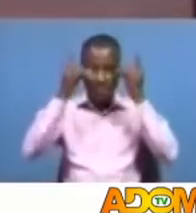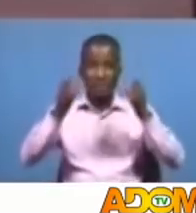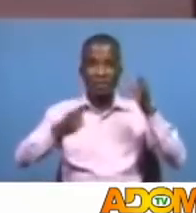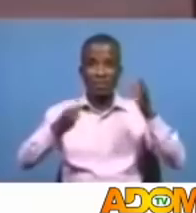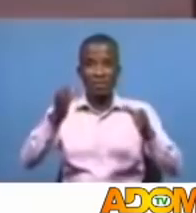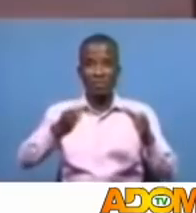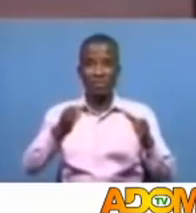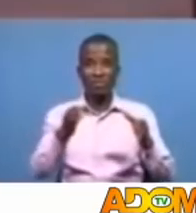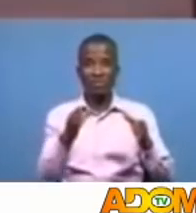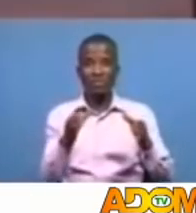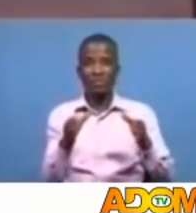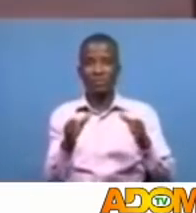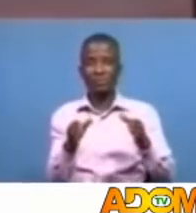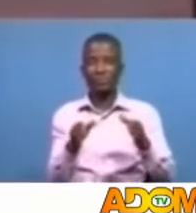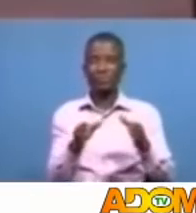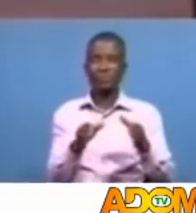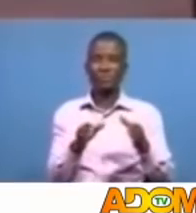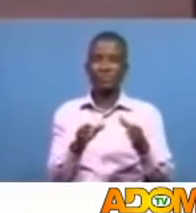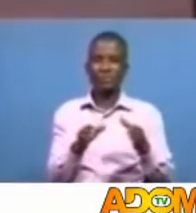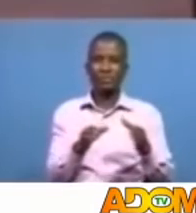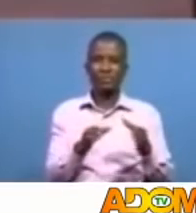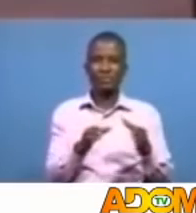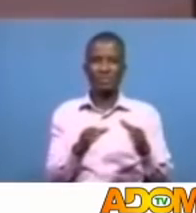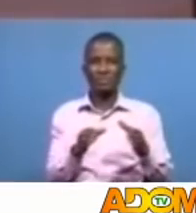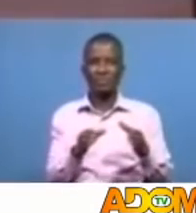court. Now,